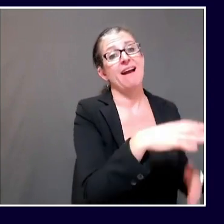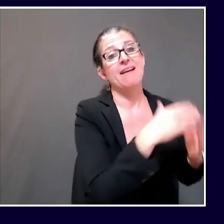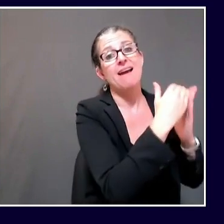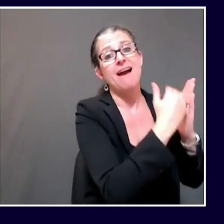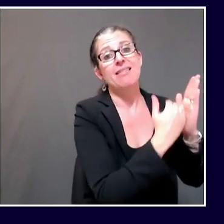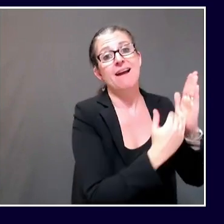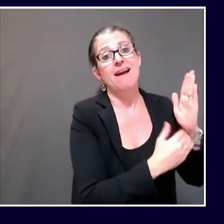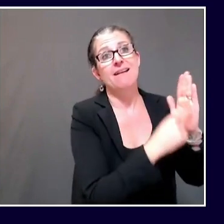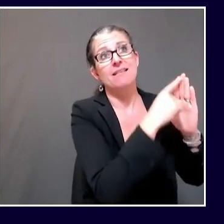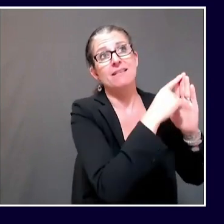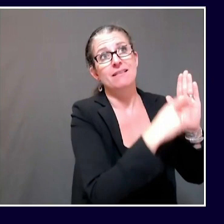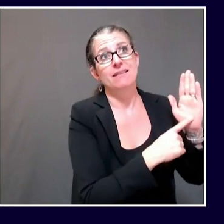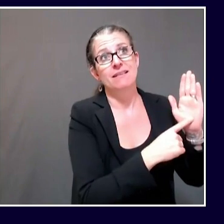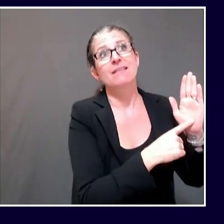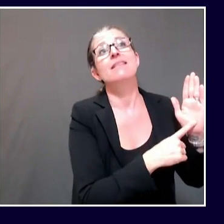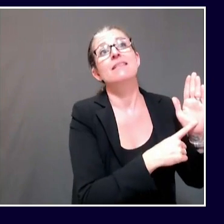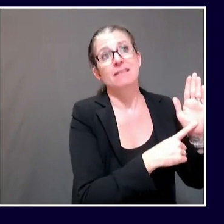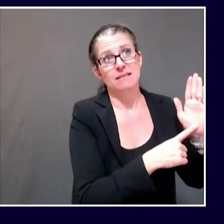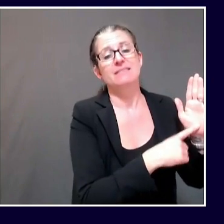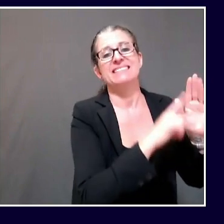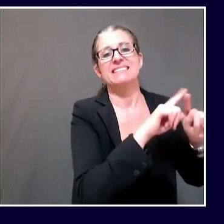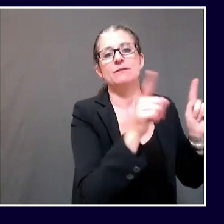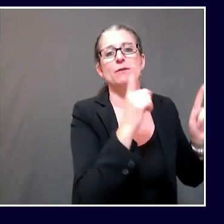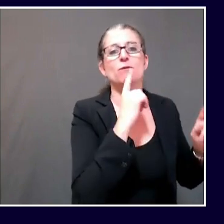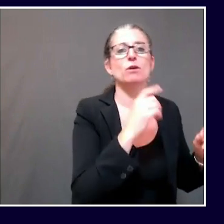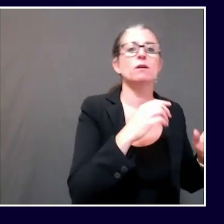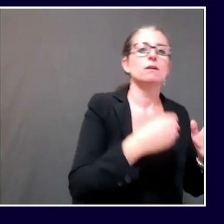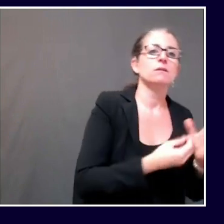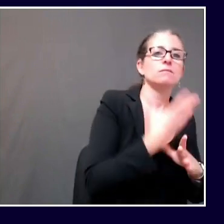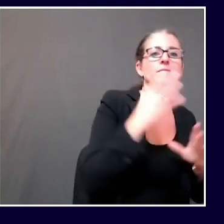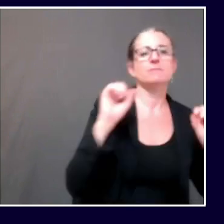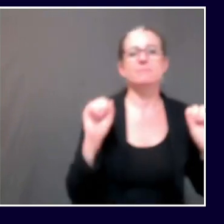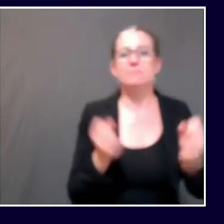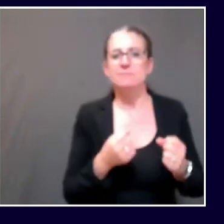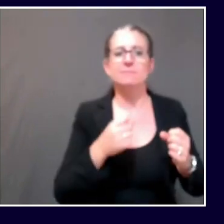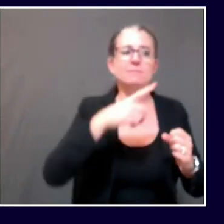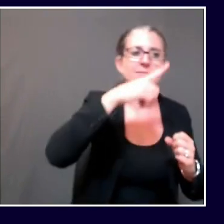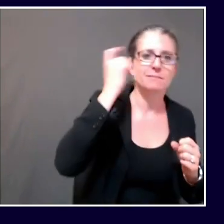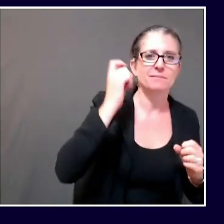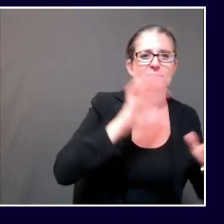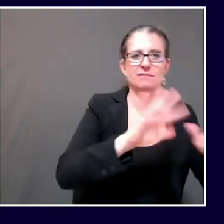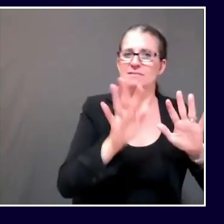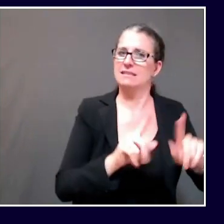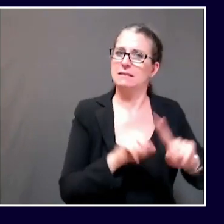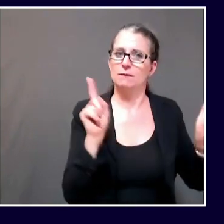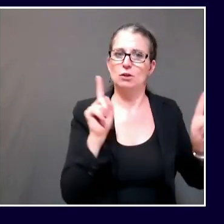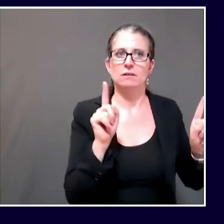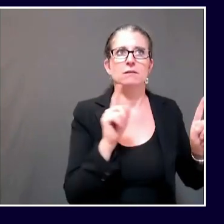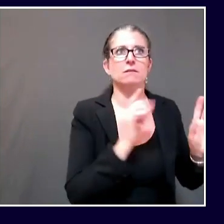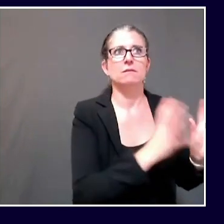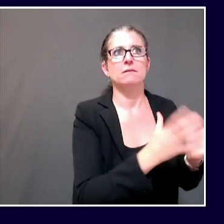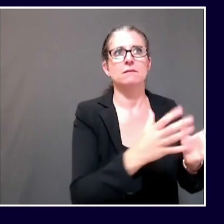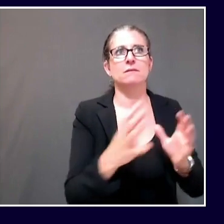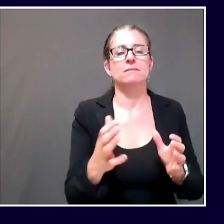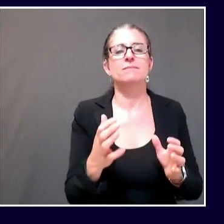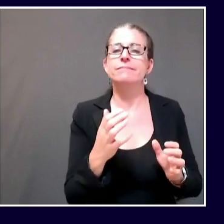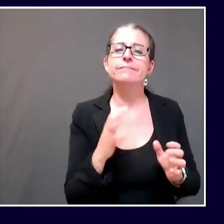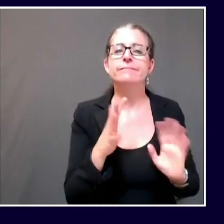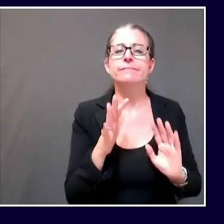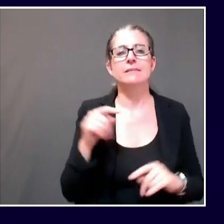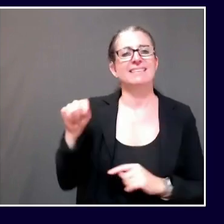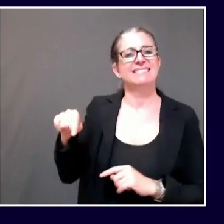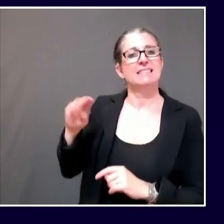spring for mostly summer league type of activity. It has not been updated since July 16th as well. I know,